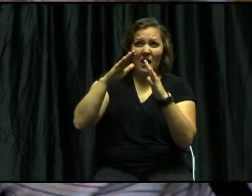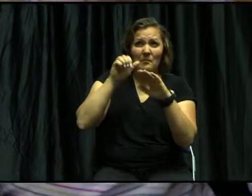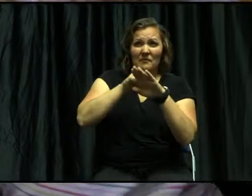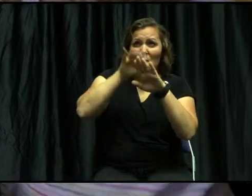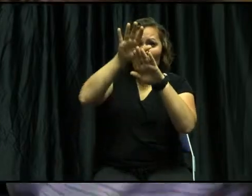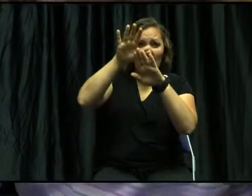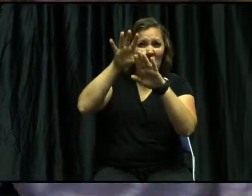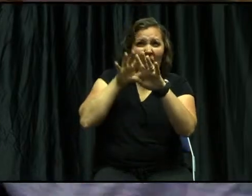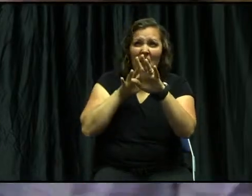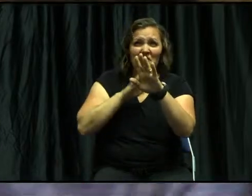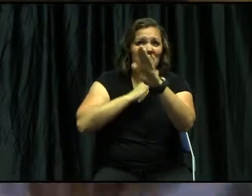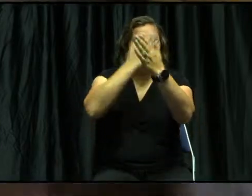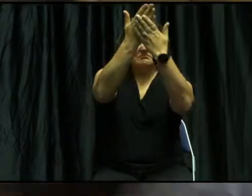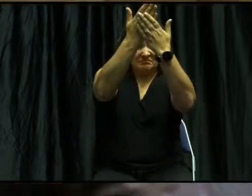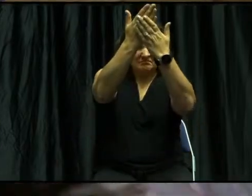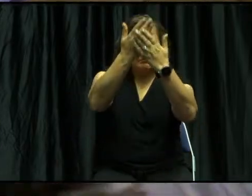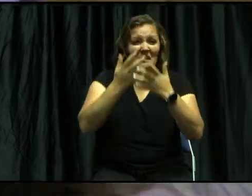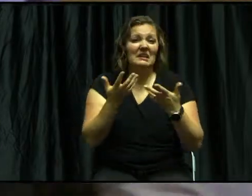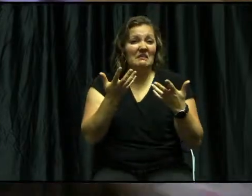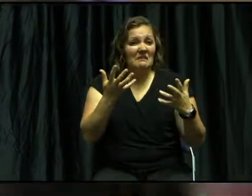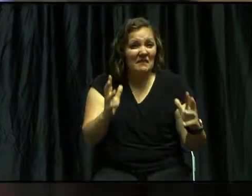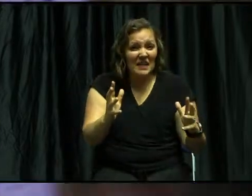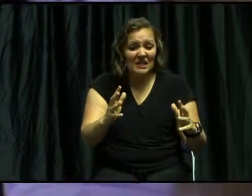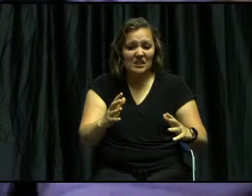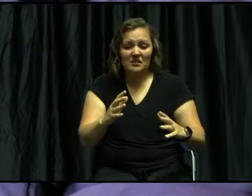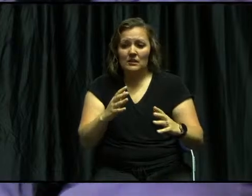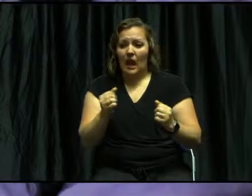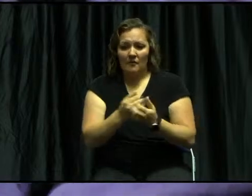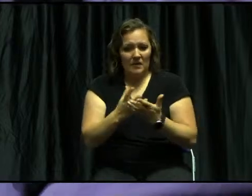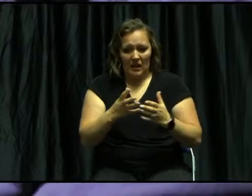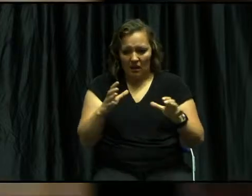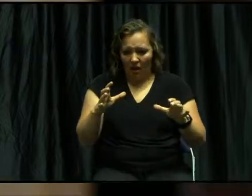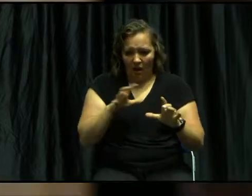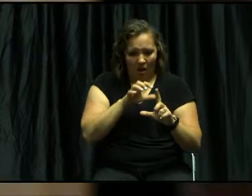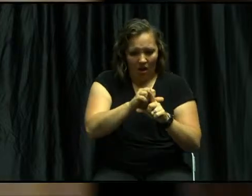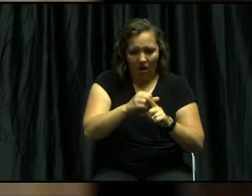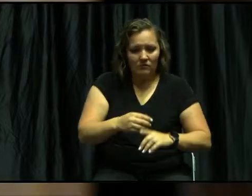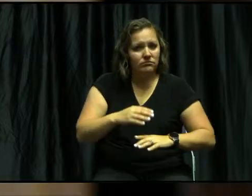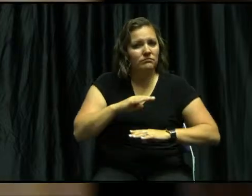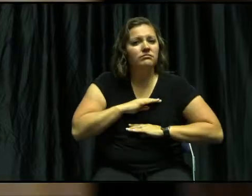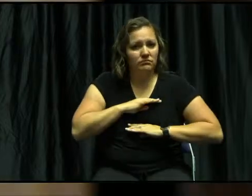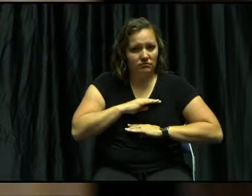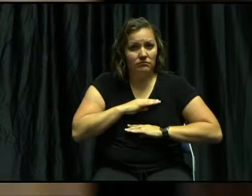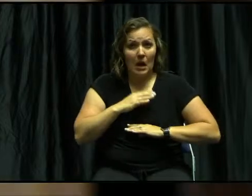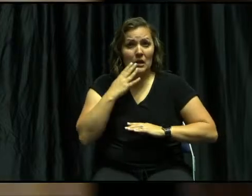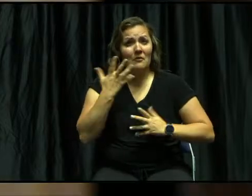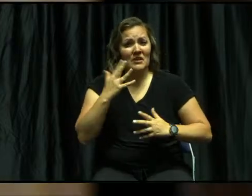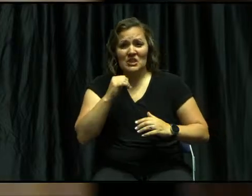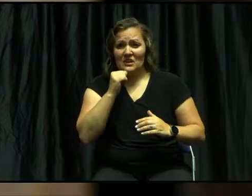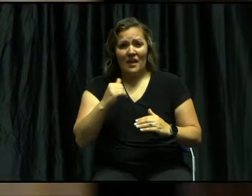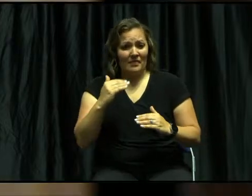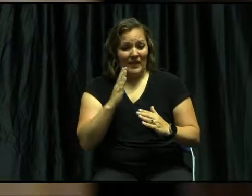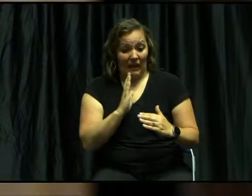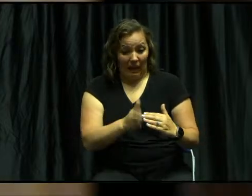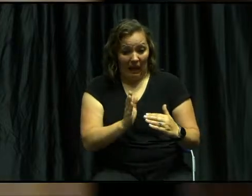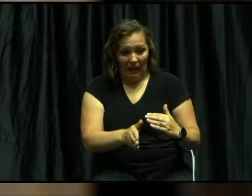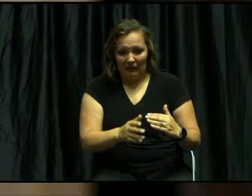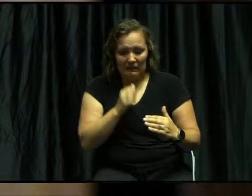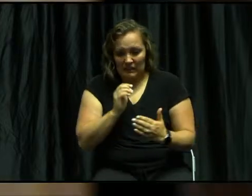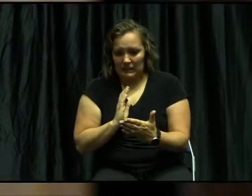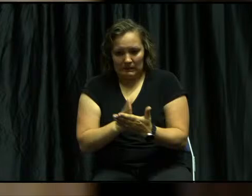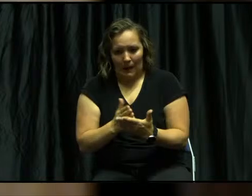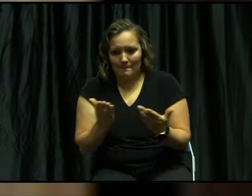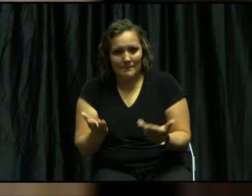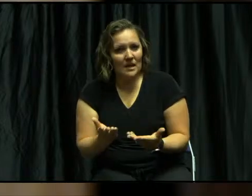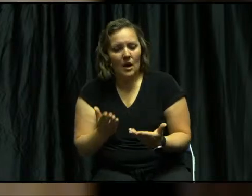completed, and I'm satisfied with where I'm at right now. And I know that's not the end. I know that's not where this stops. I know there's